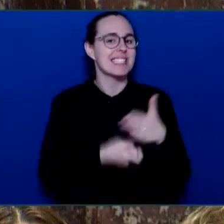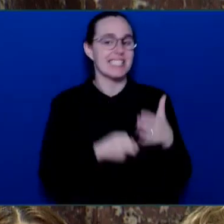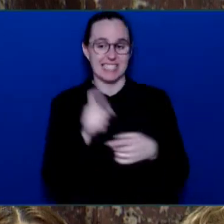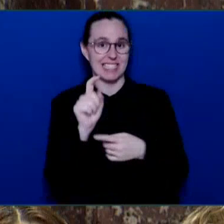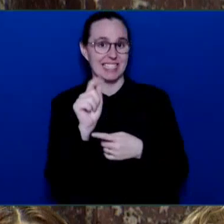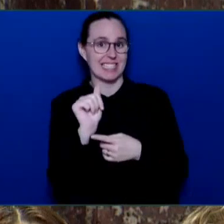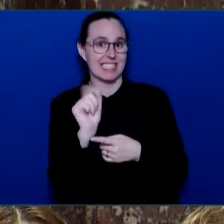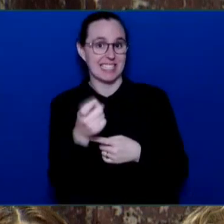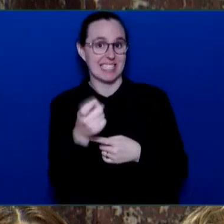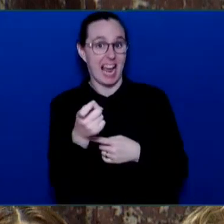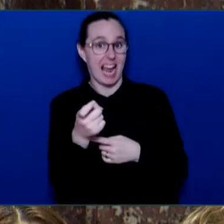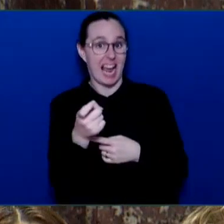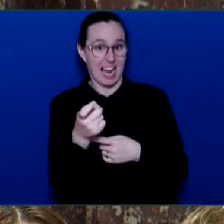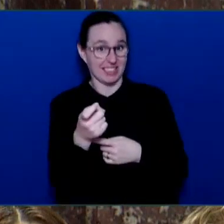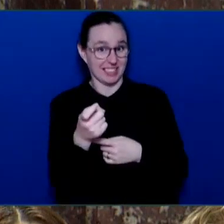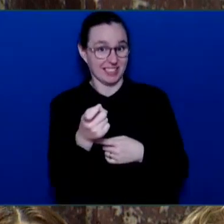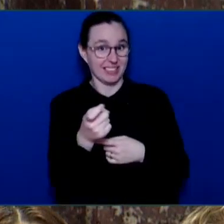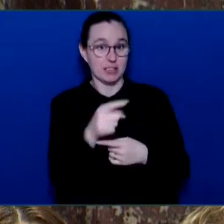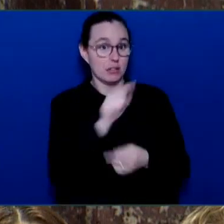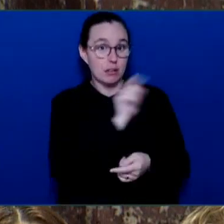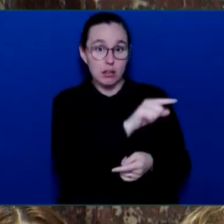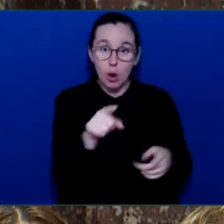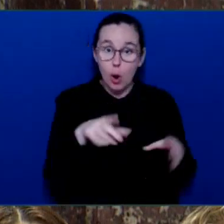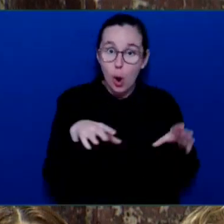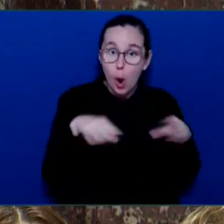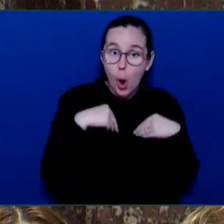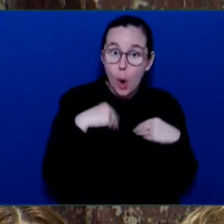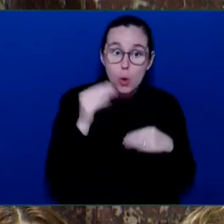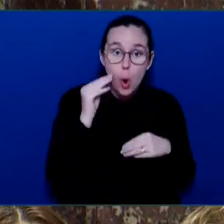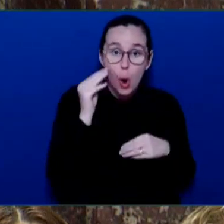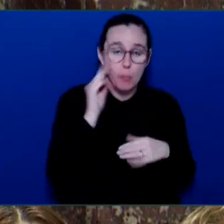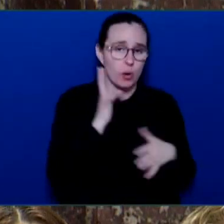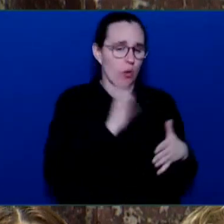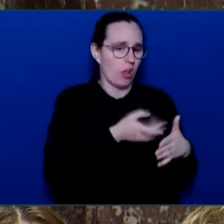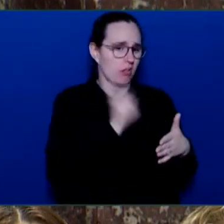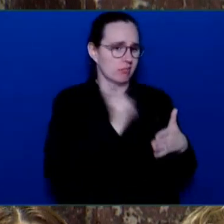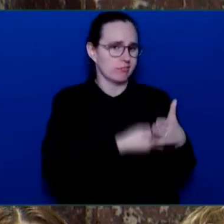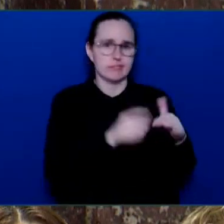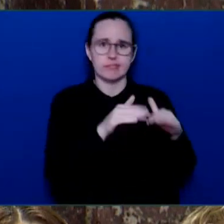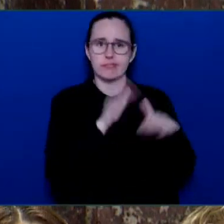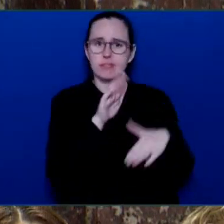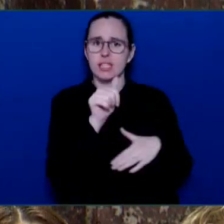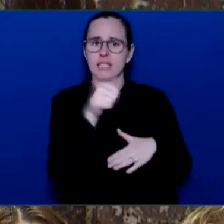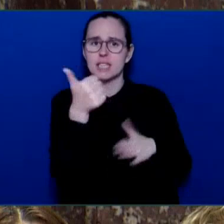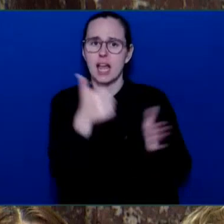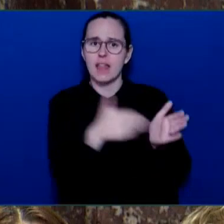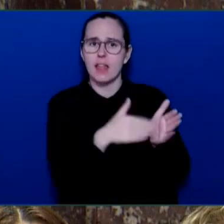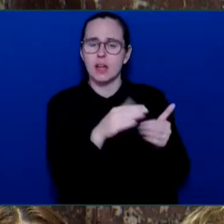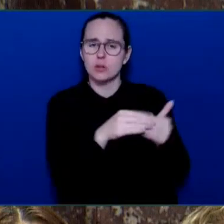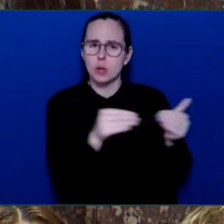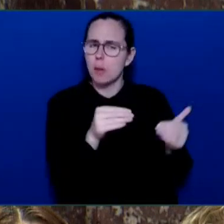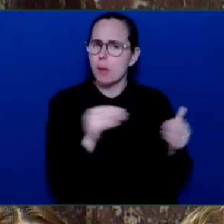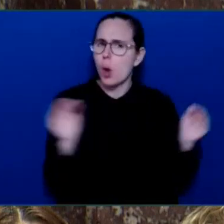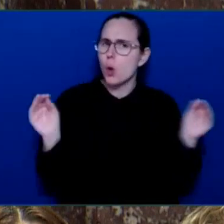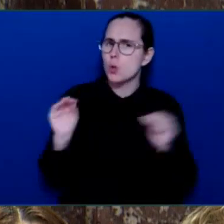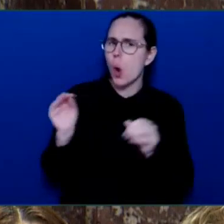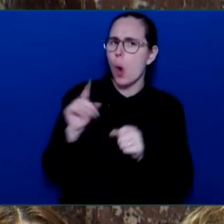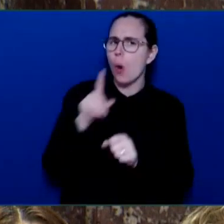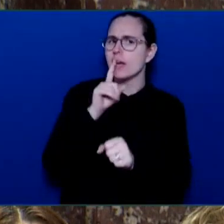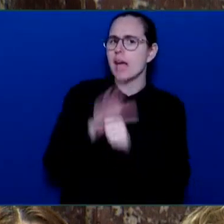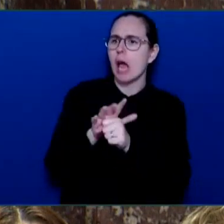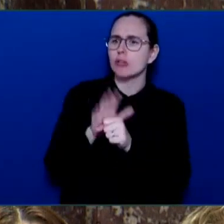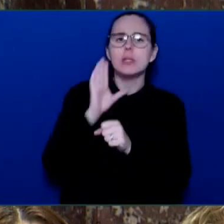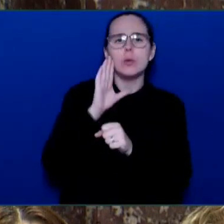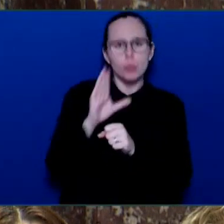public safety. Conservatives have been clear. We support democracy. We support a referendum on policing in Surrey so that